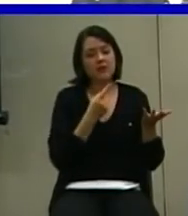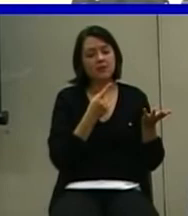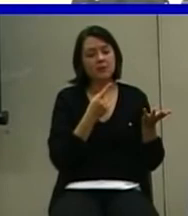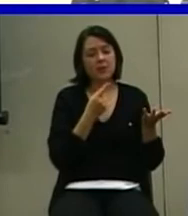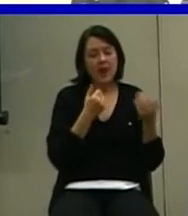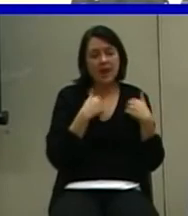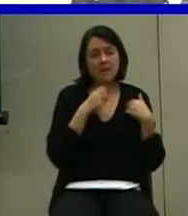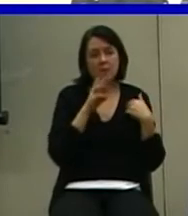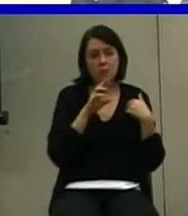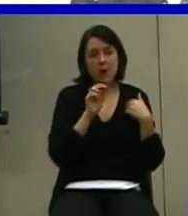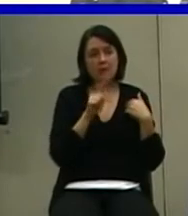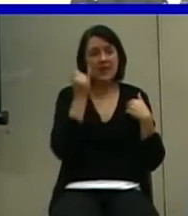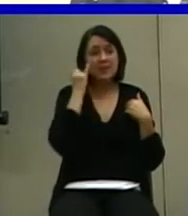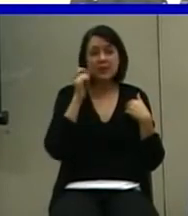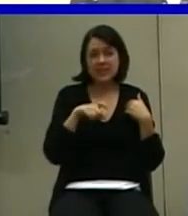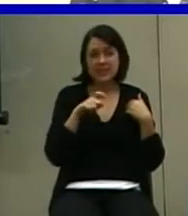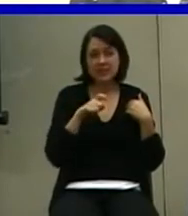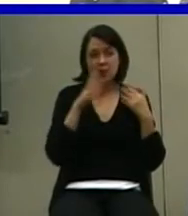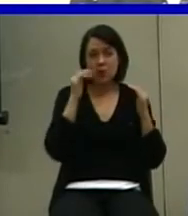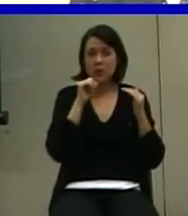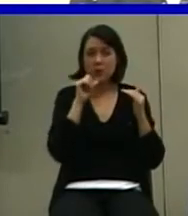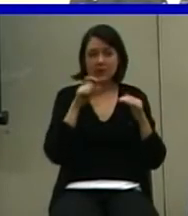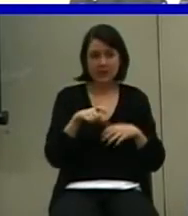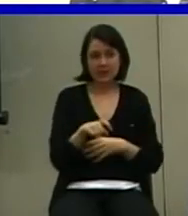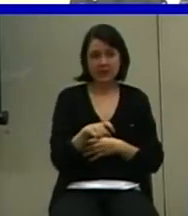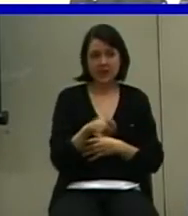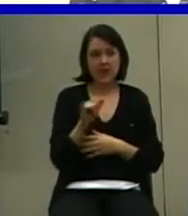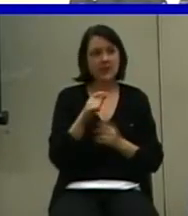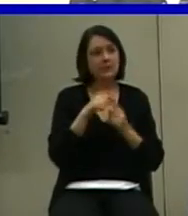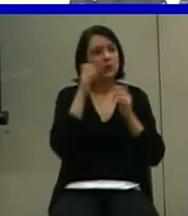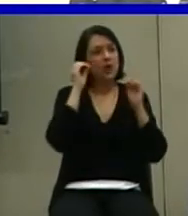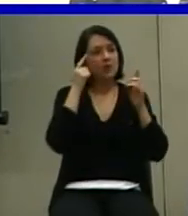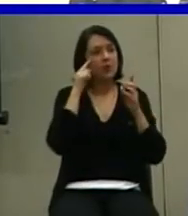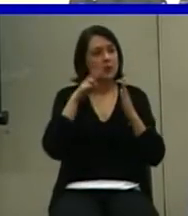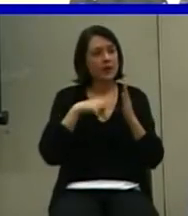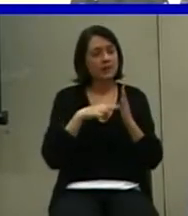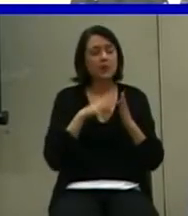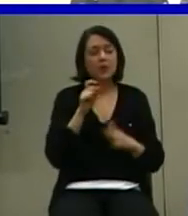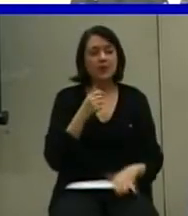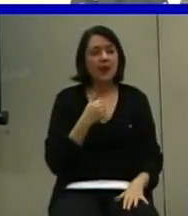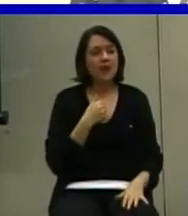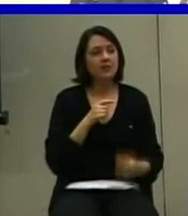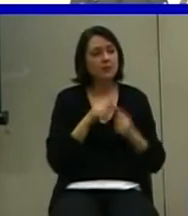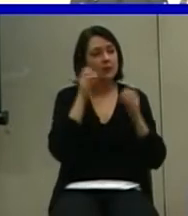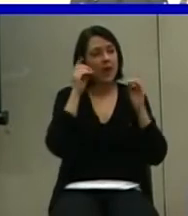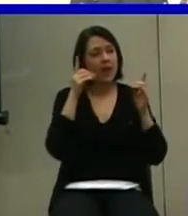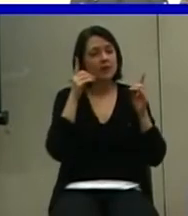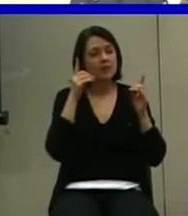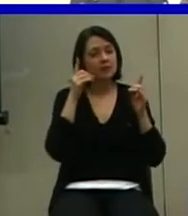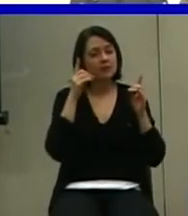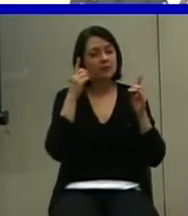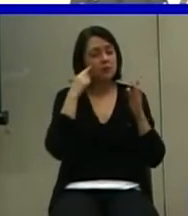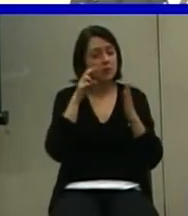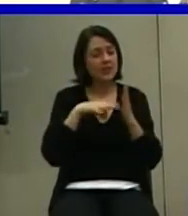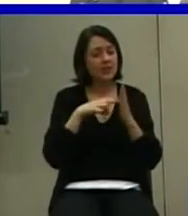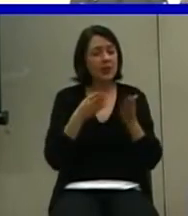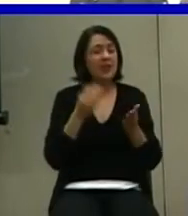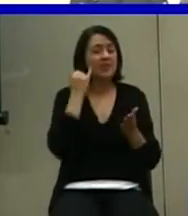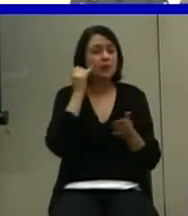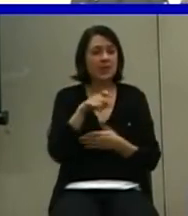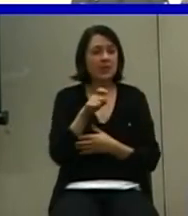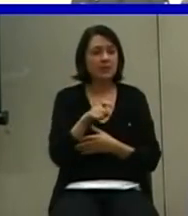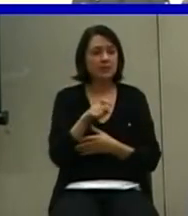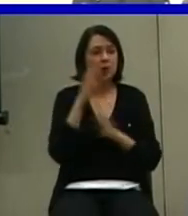it, but let's hope we don't. Just like special ed for reading. There has to be special ed for reading there if we need it, but let's hope we don't. You